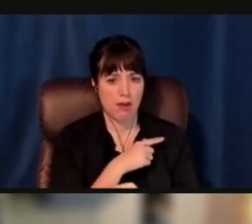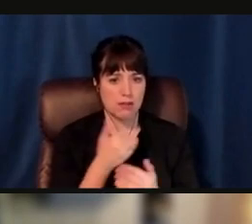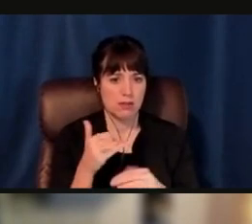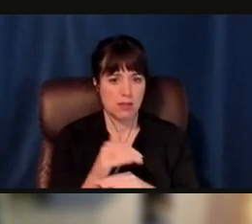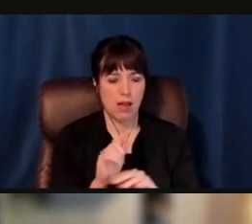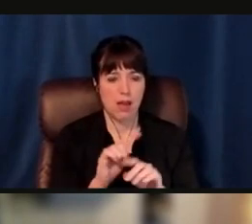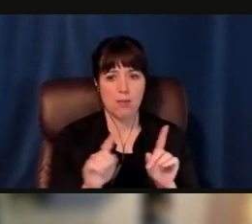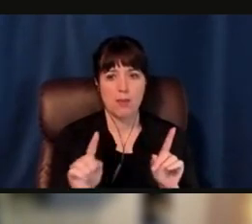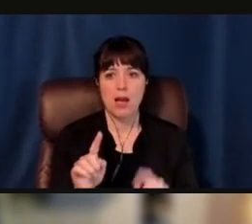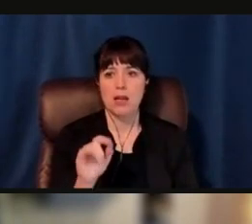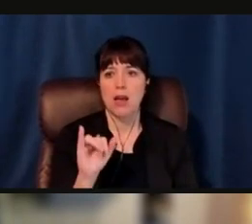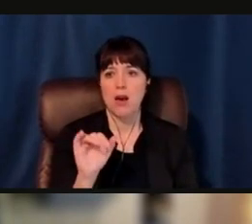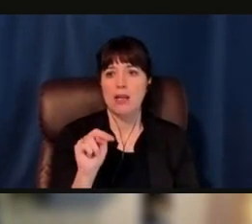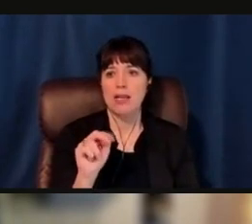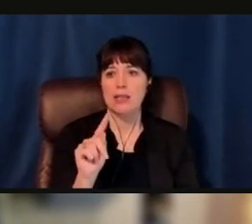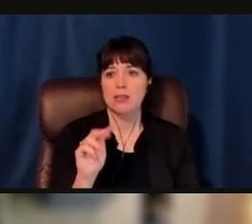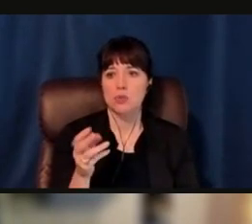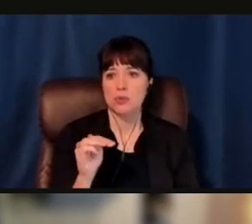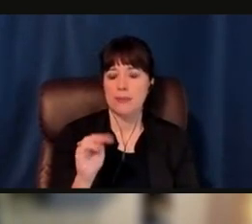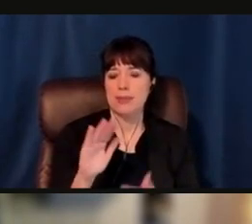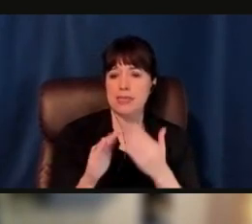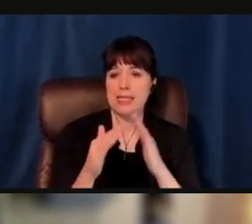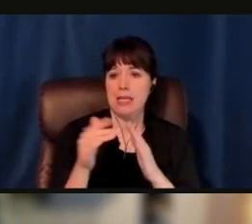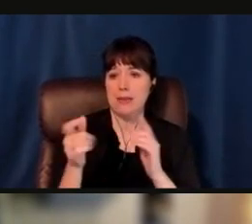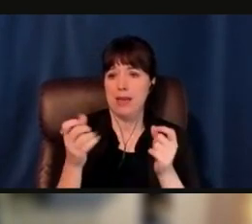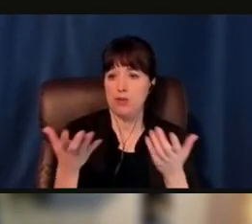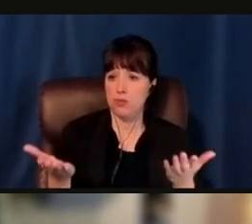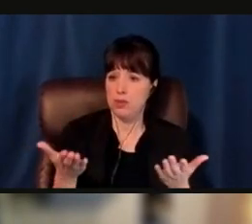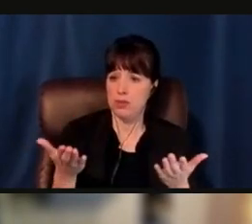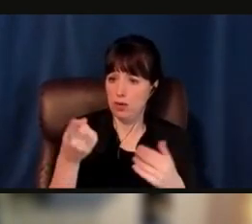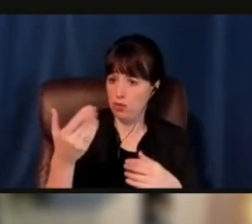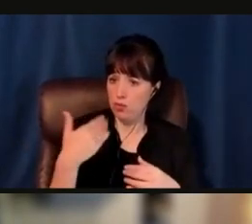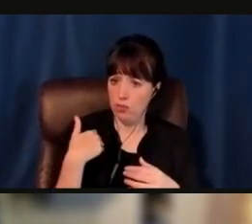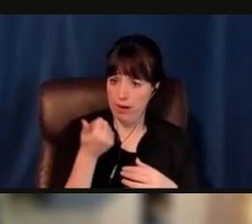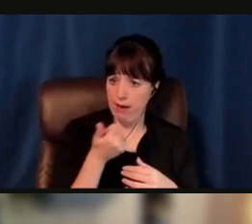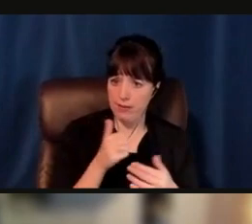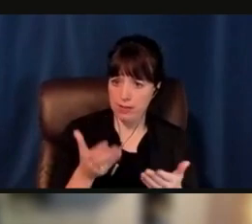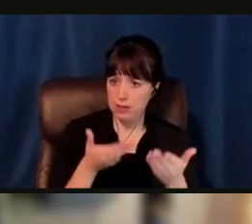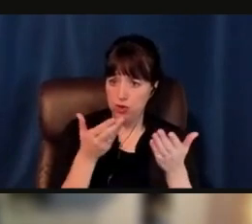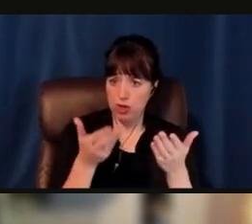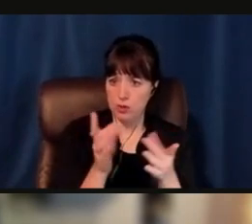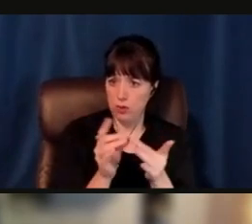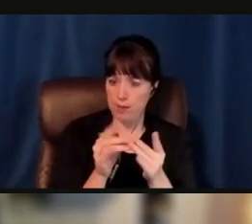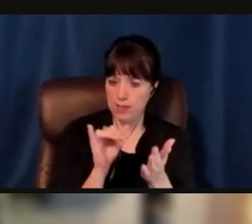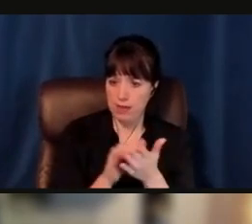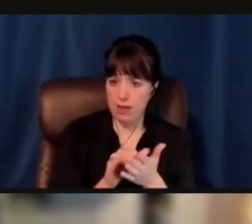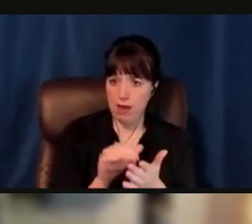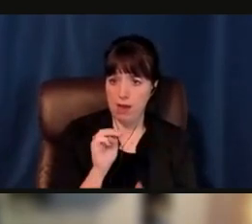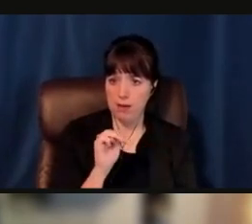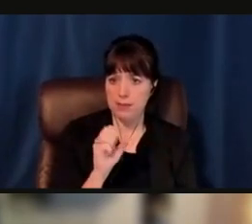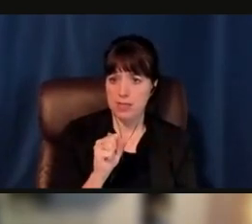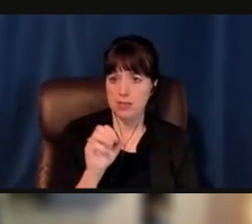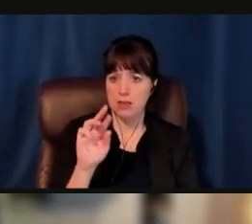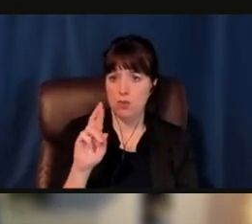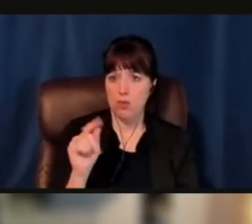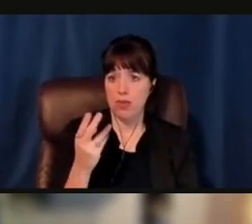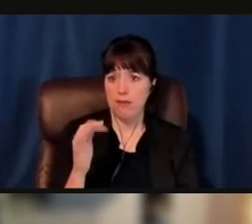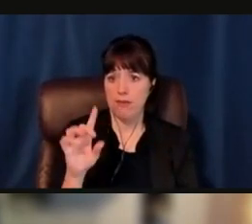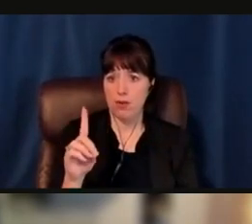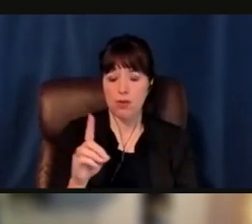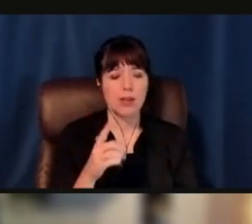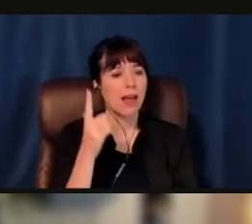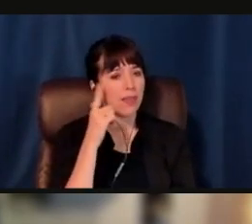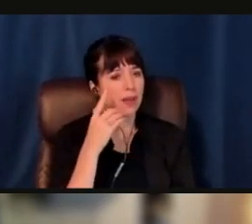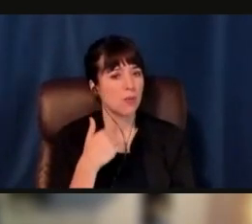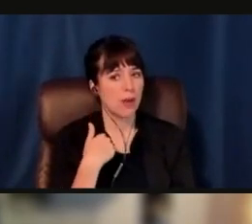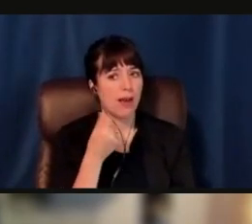manager is here. Do you have any suggestions or comments on that, Ms. Rutherford? Well, I think that we have a